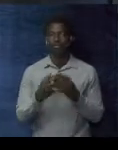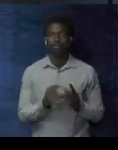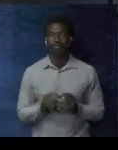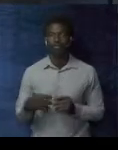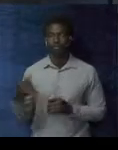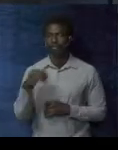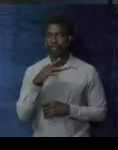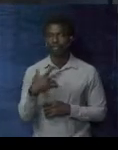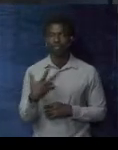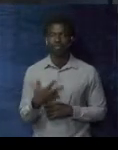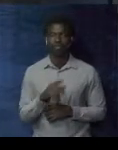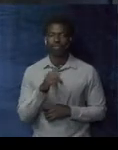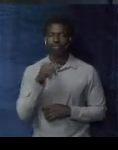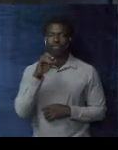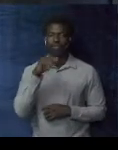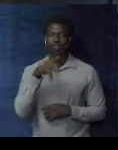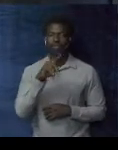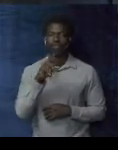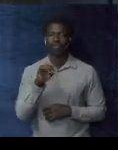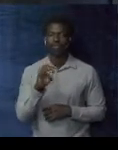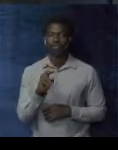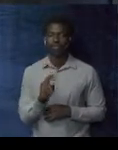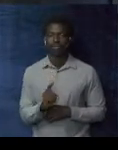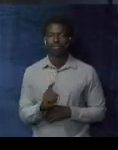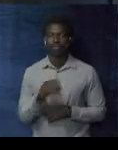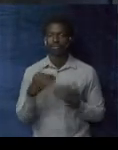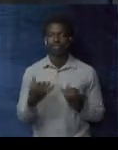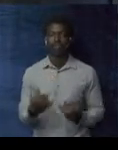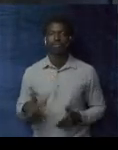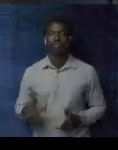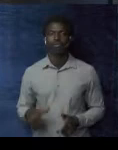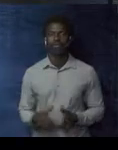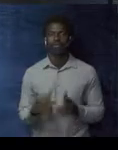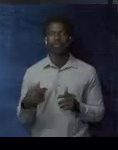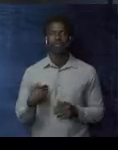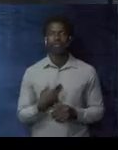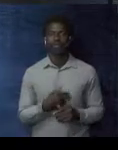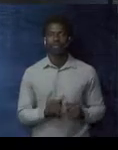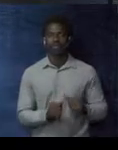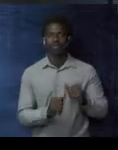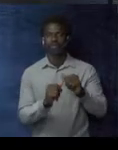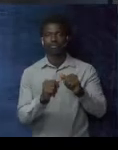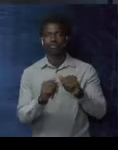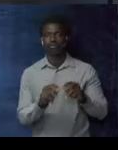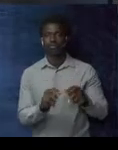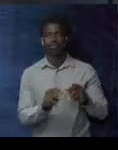trapezoid. So altogether there are 3 trapezoids. Now let's move on.